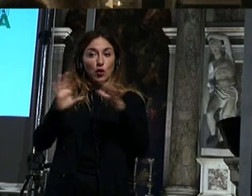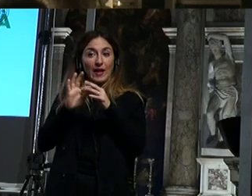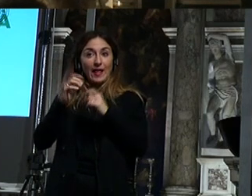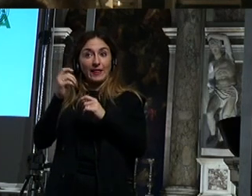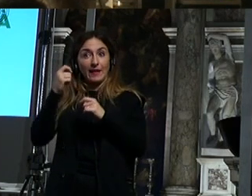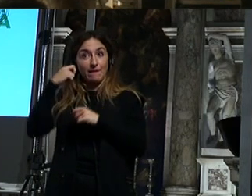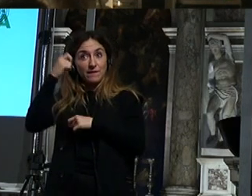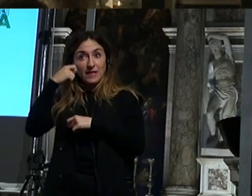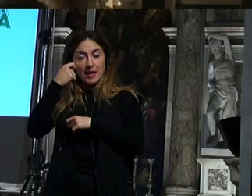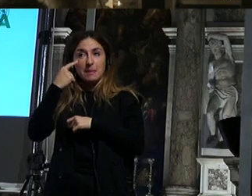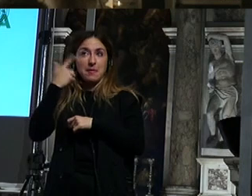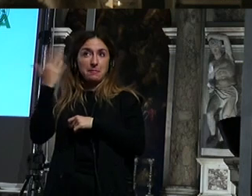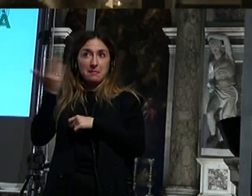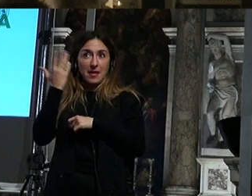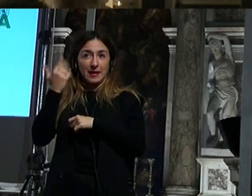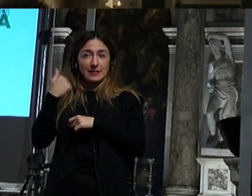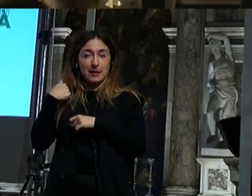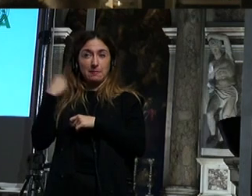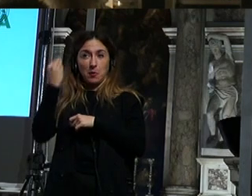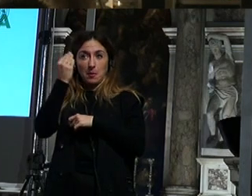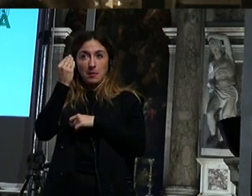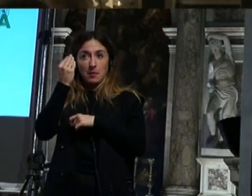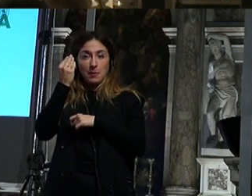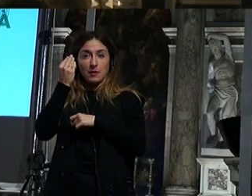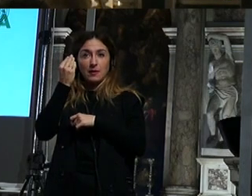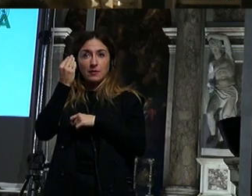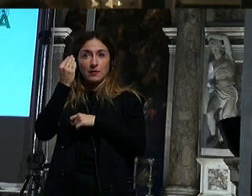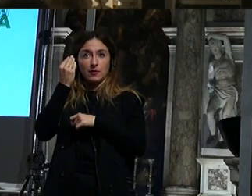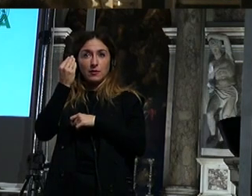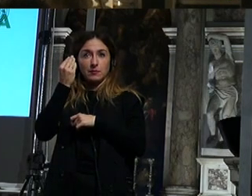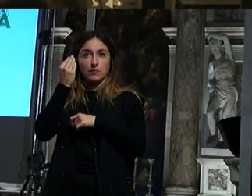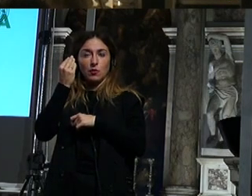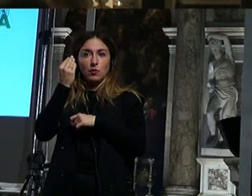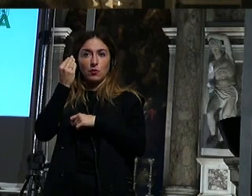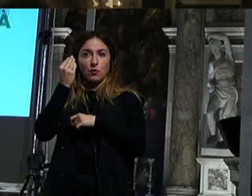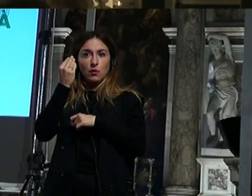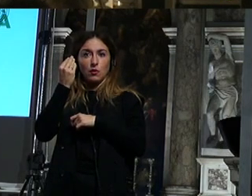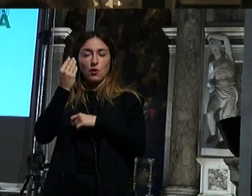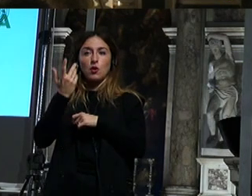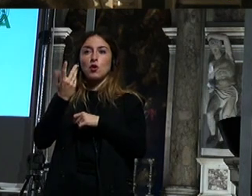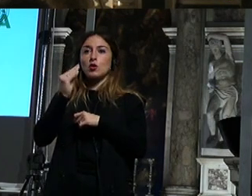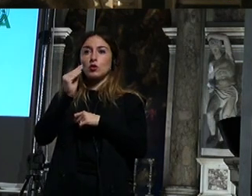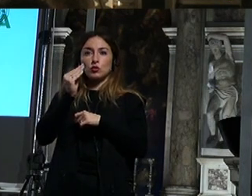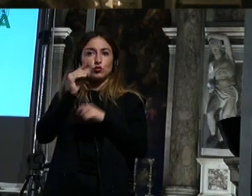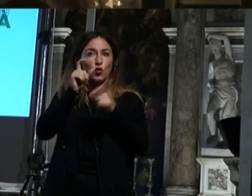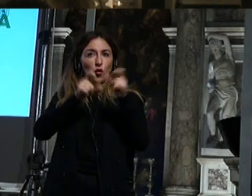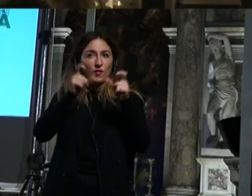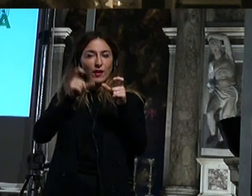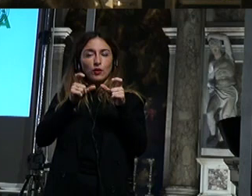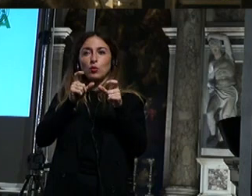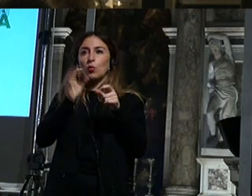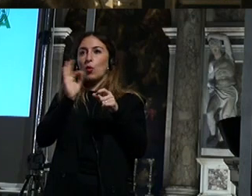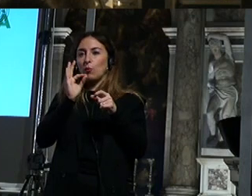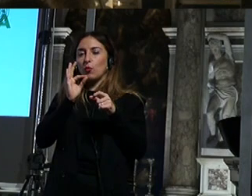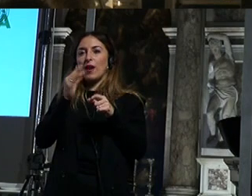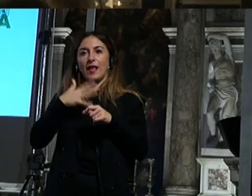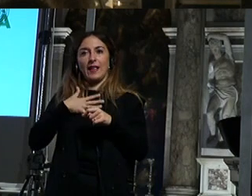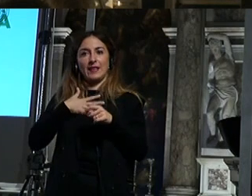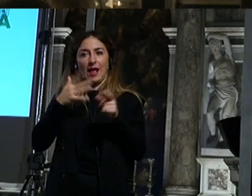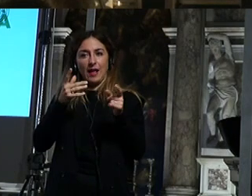about youth versus middle age versus older age. So I was trying to balance all of those things as I